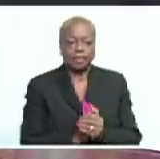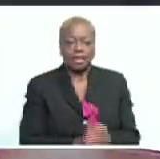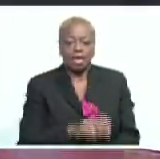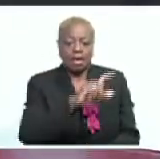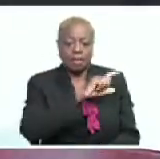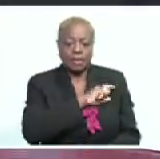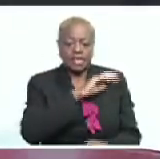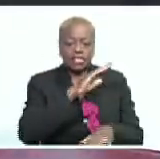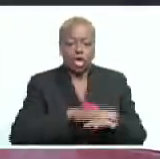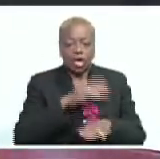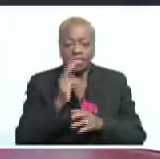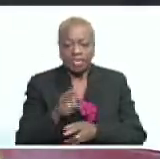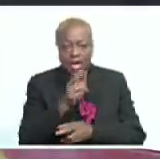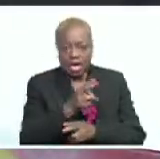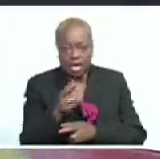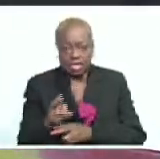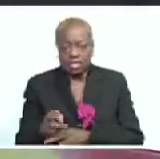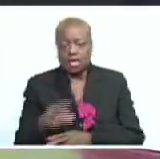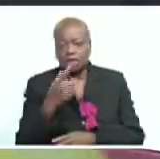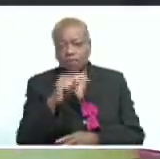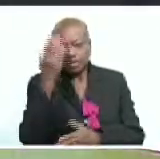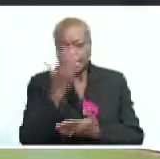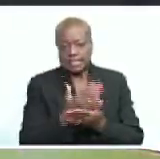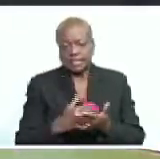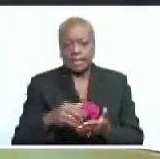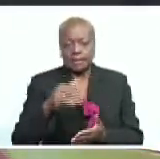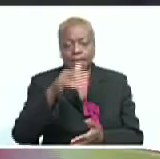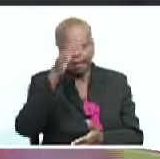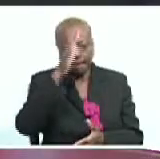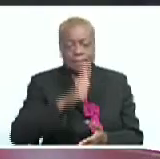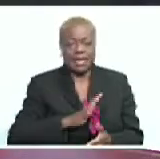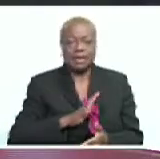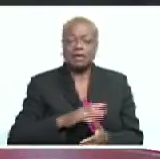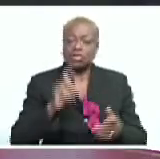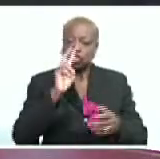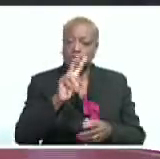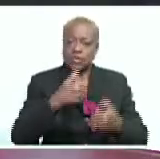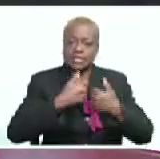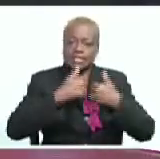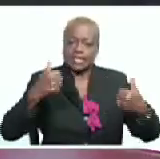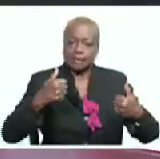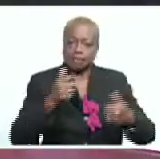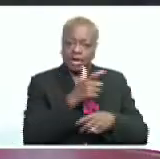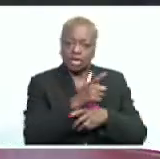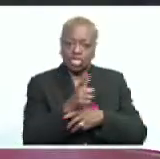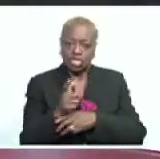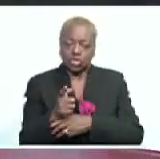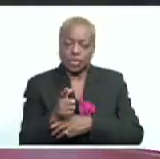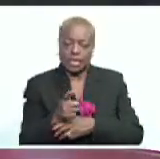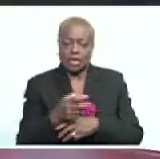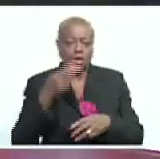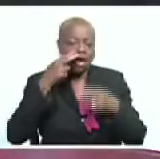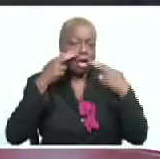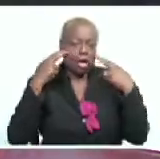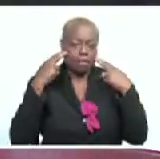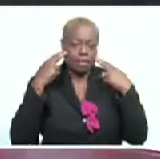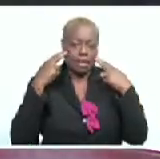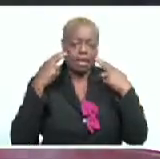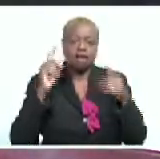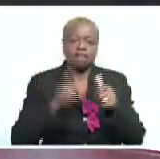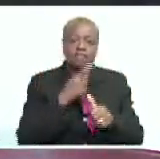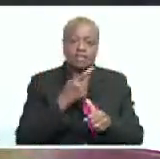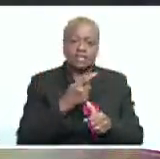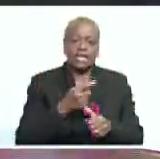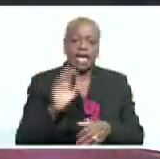Police on the hunt for several males believed to be responsible for two separate armed robberies which took place yesterday. The first incident took place